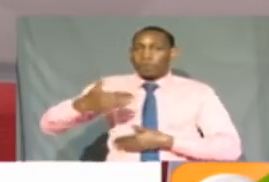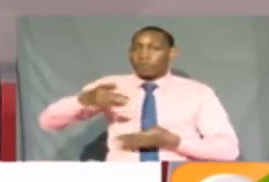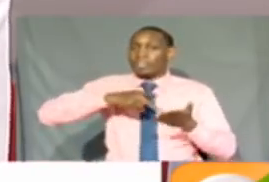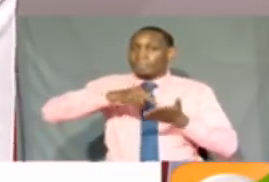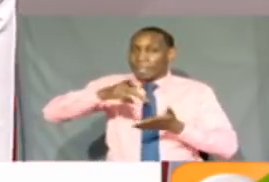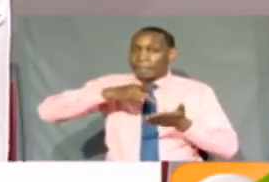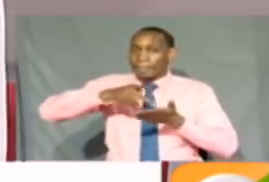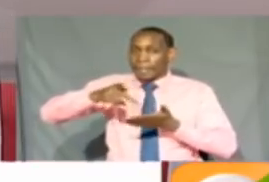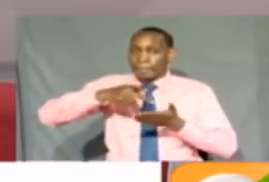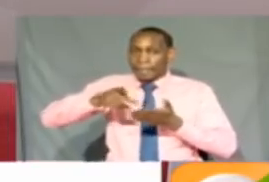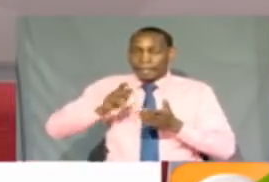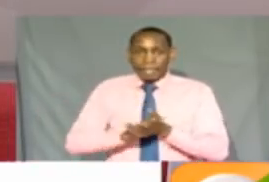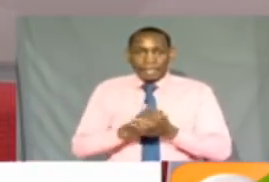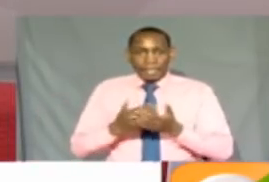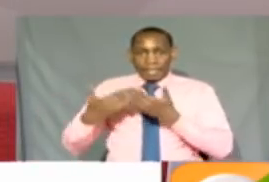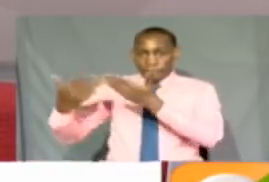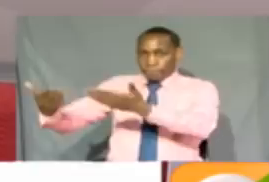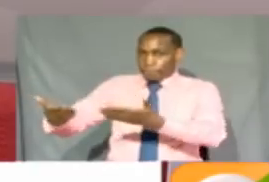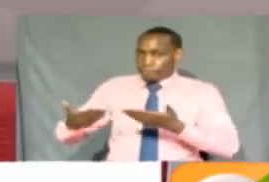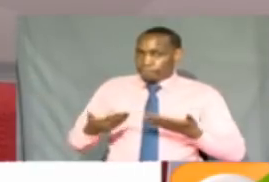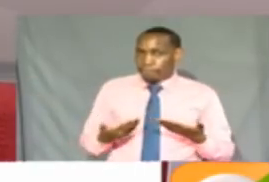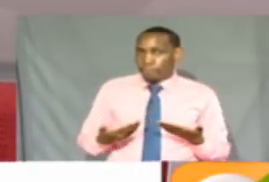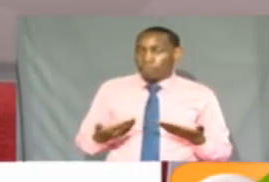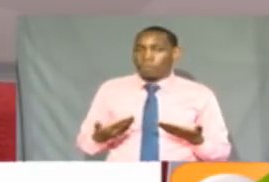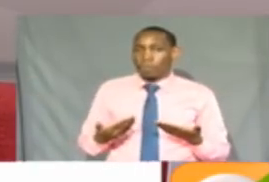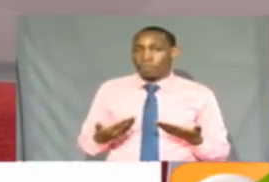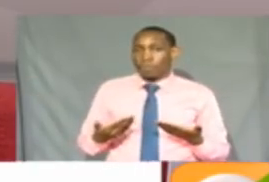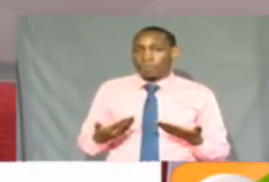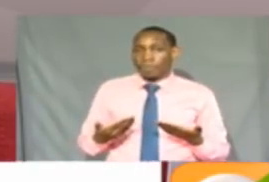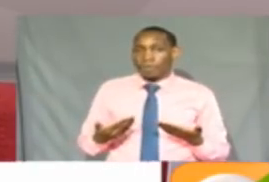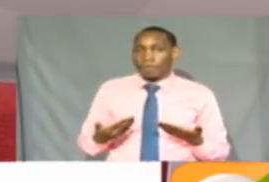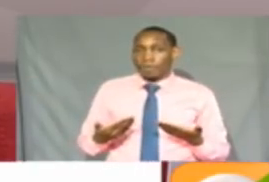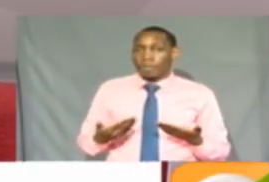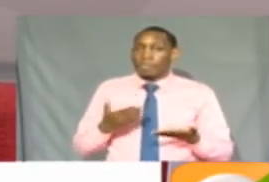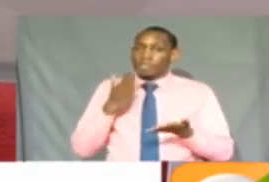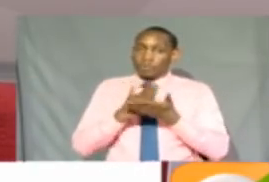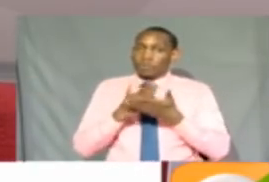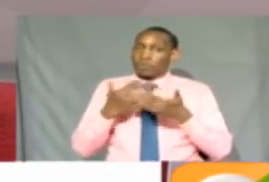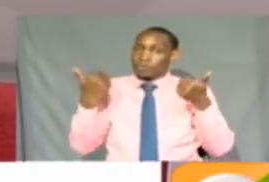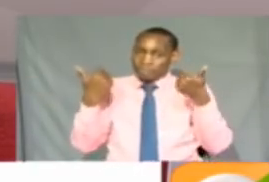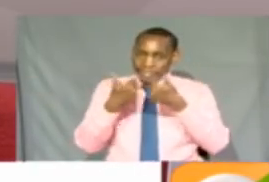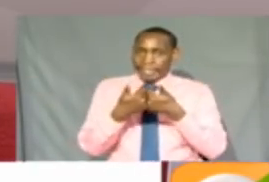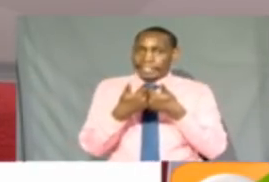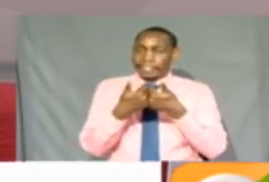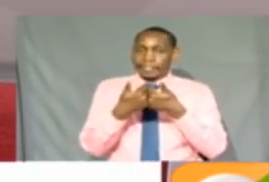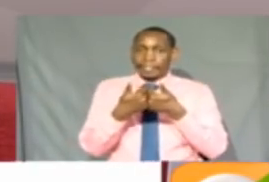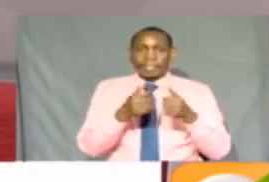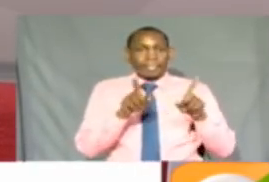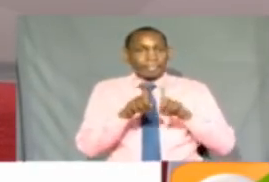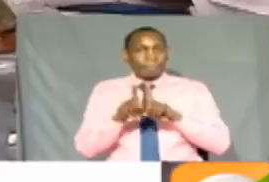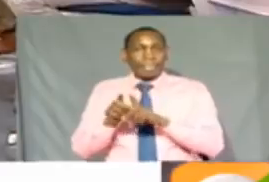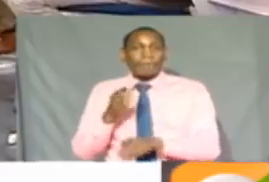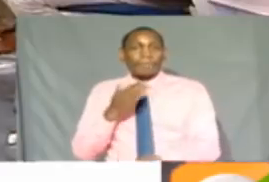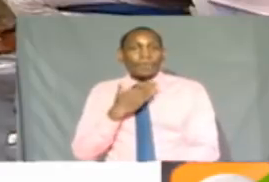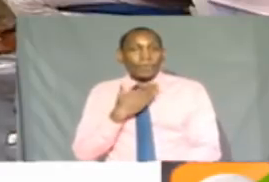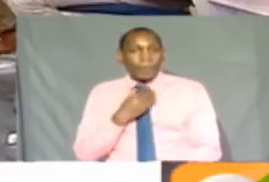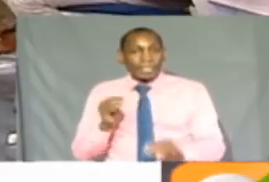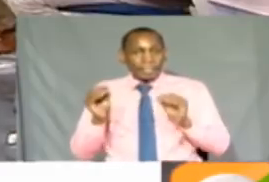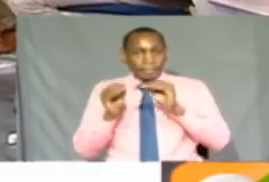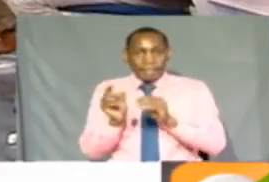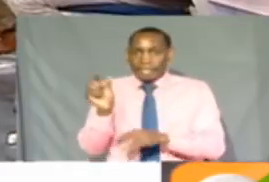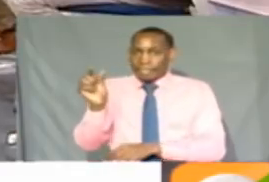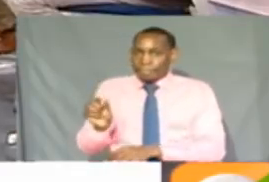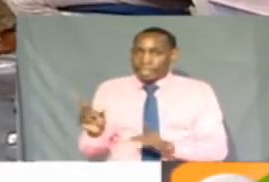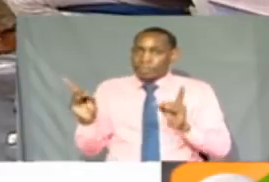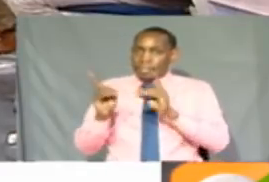know. But let me come over to you guys, because the struggle is real for you. And you want to find someone to